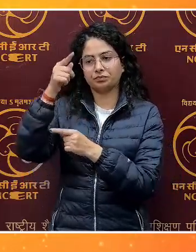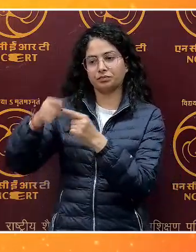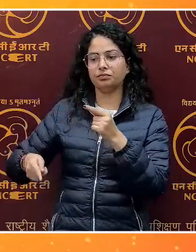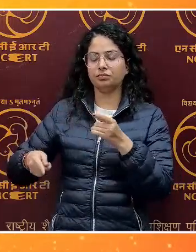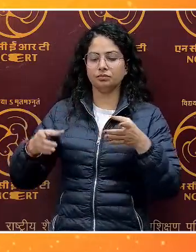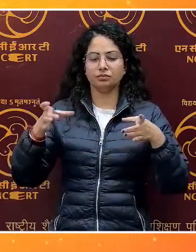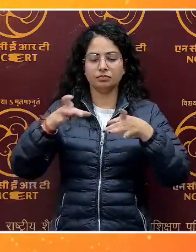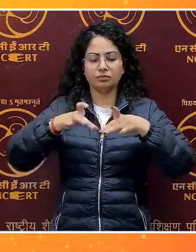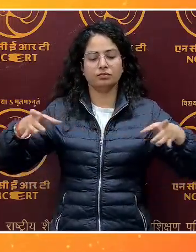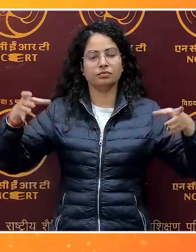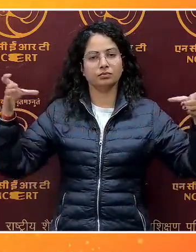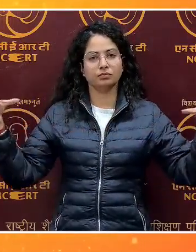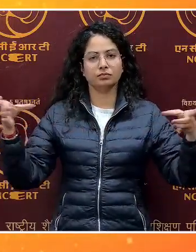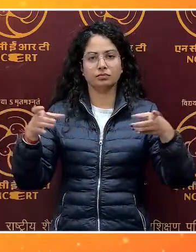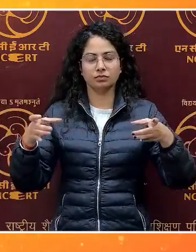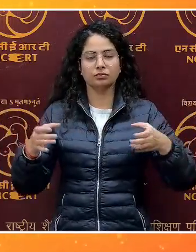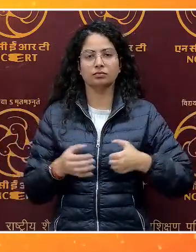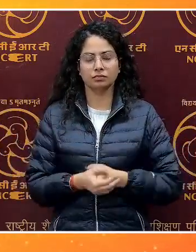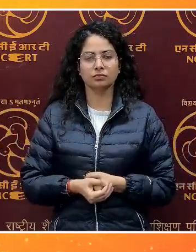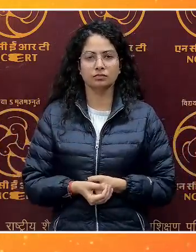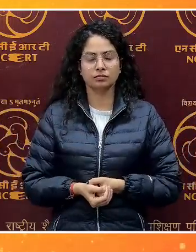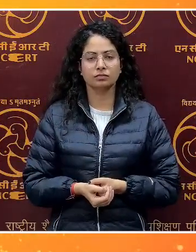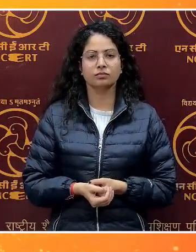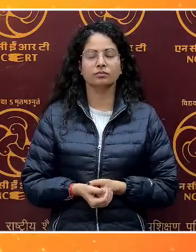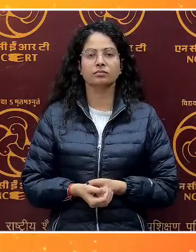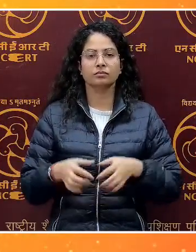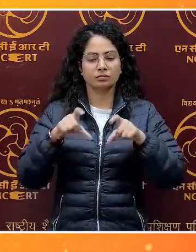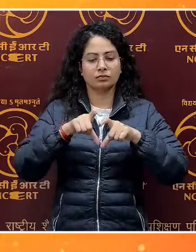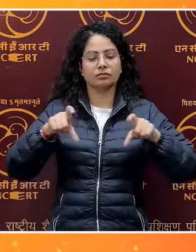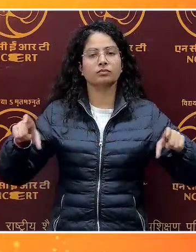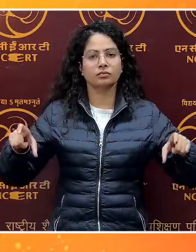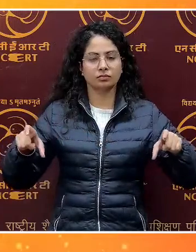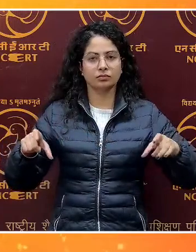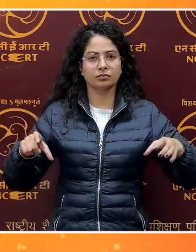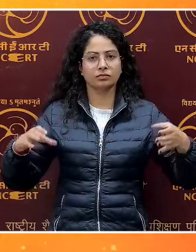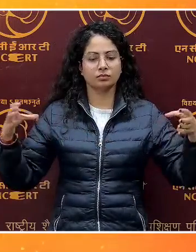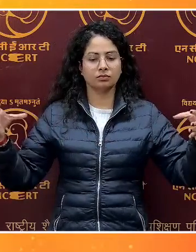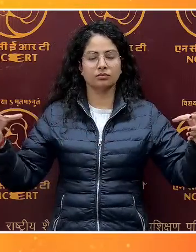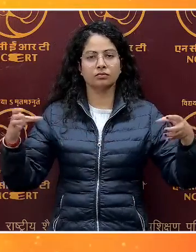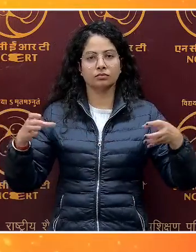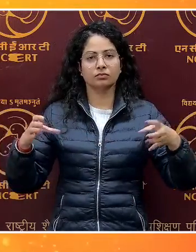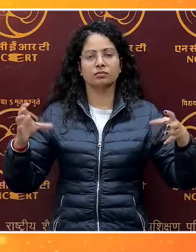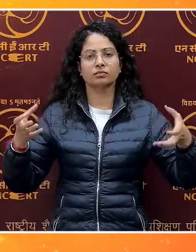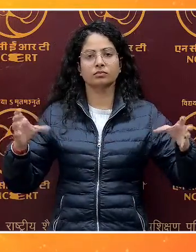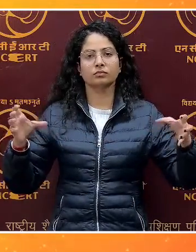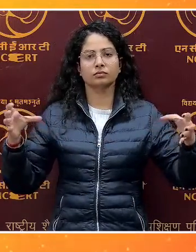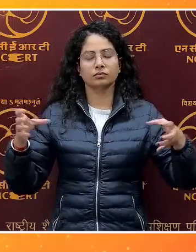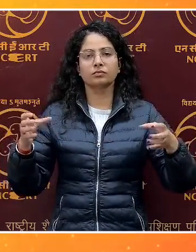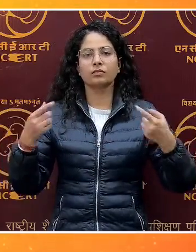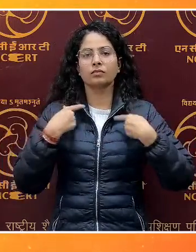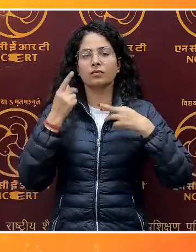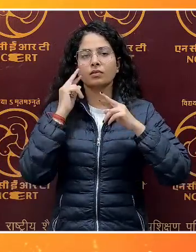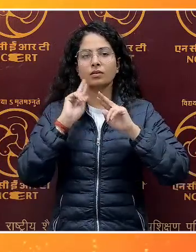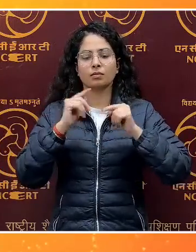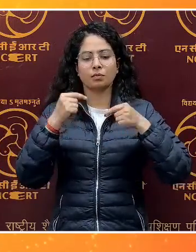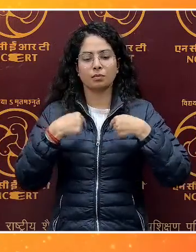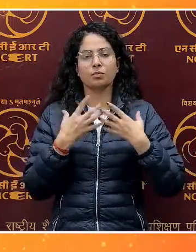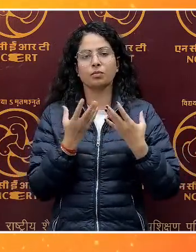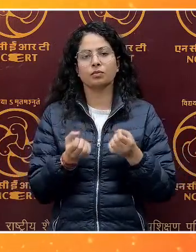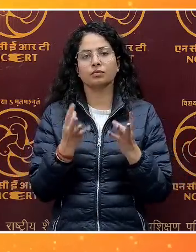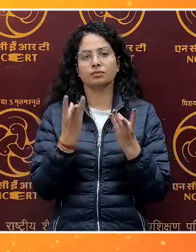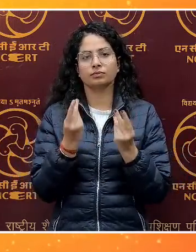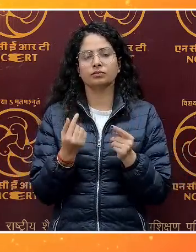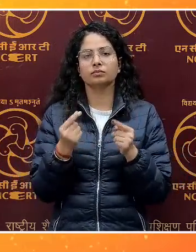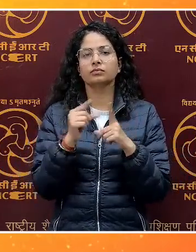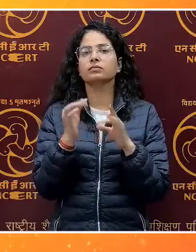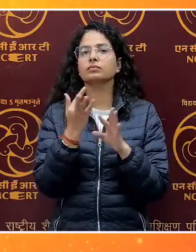the cylinder. Alright. So we have a cylinder and 2 hemispheres. If I have to calculate the volume, what I should do?